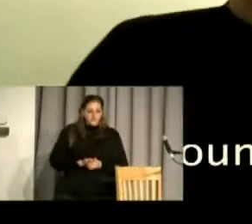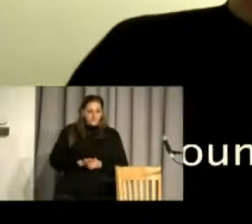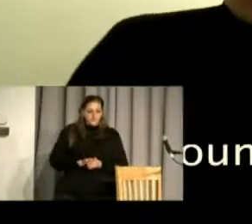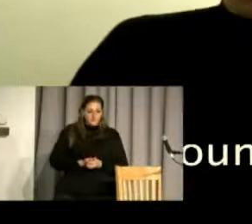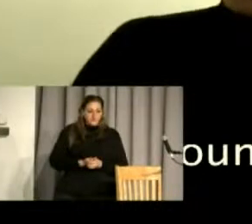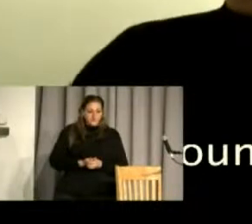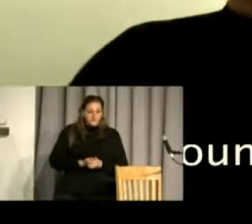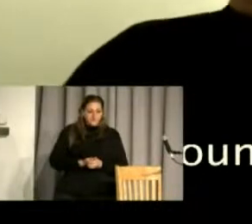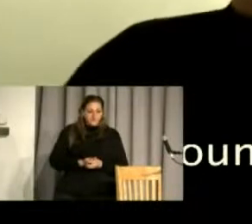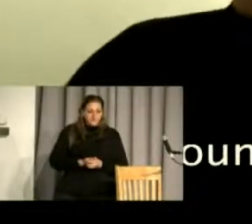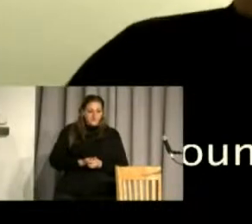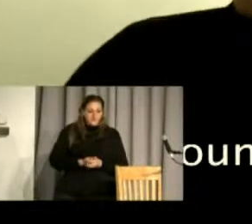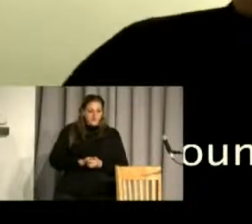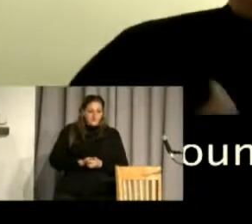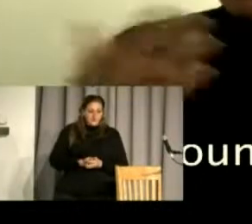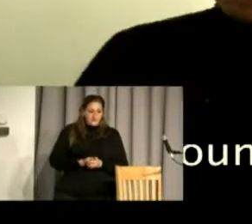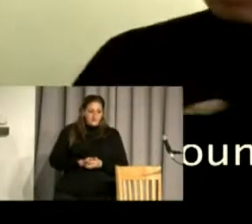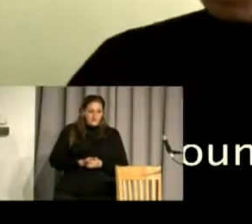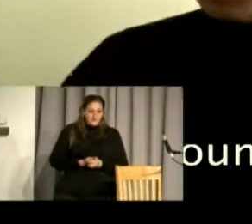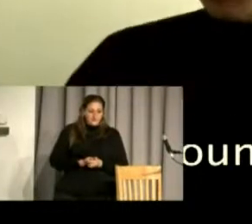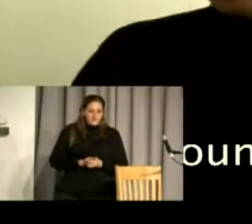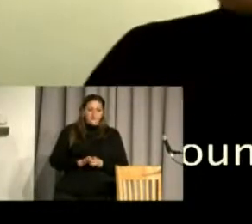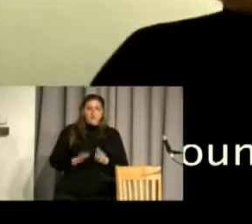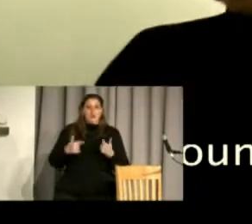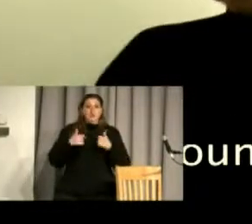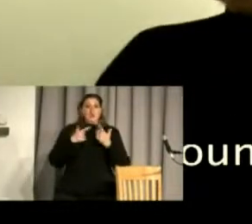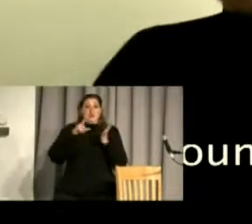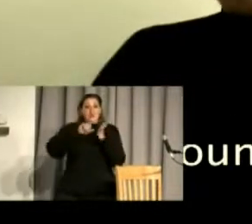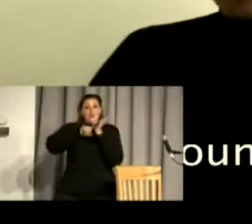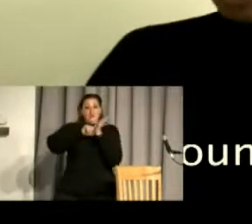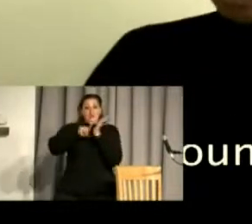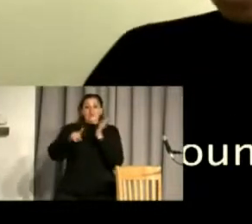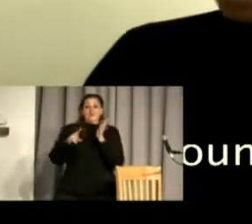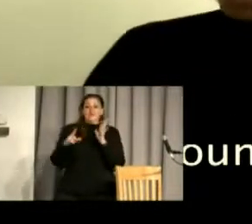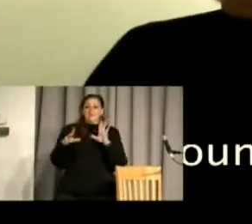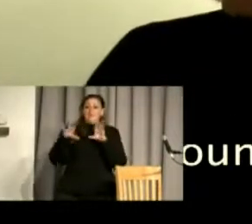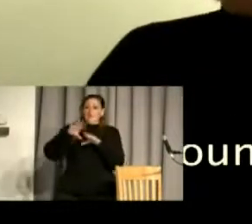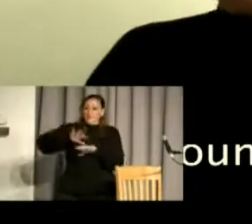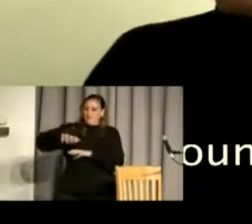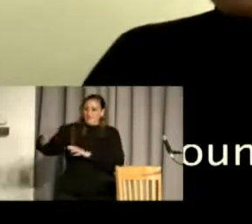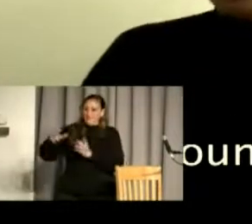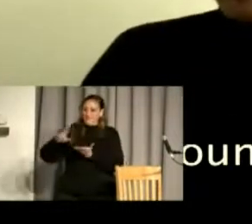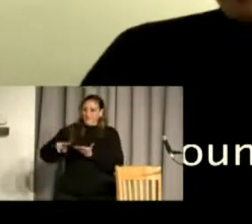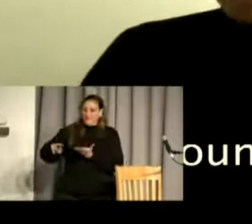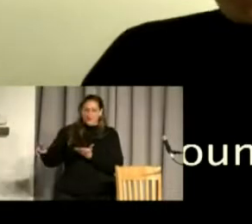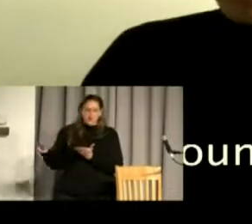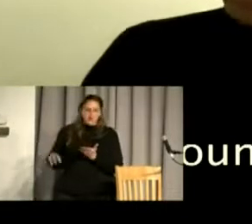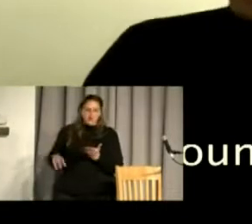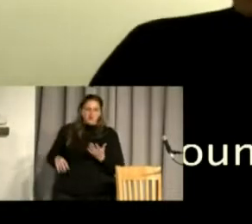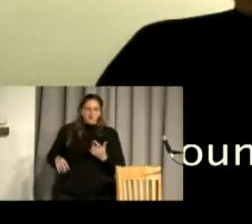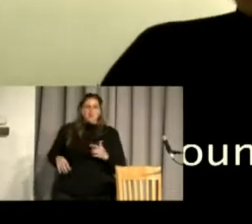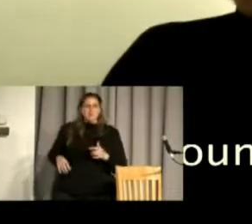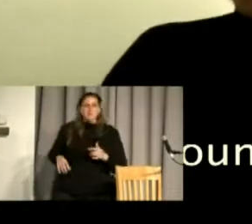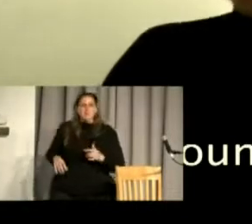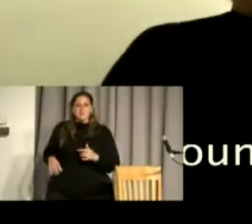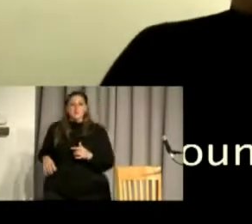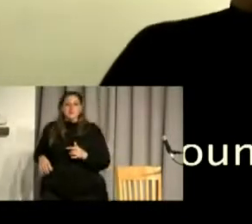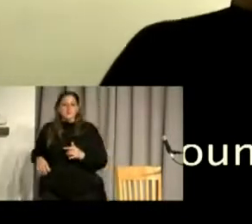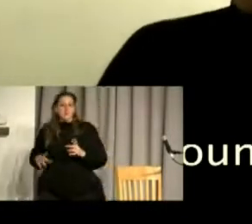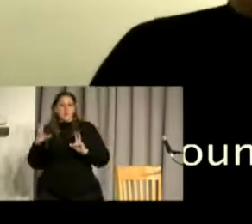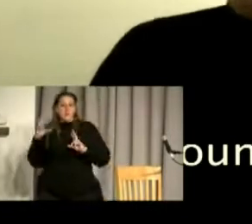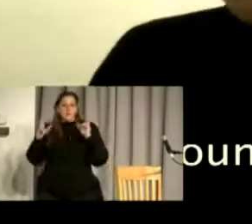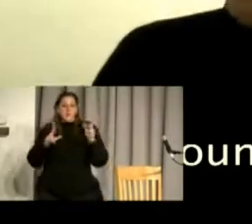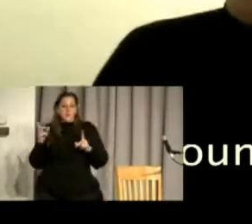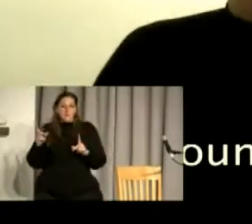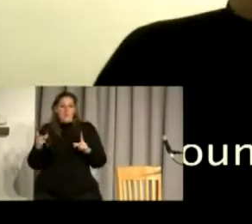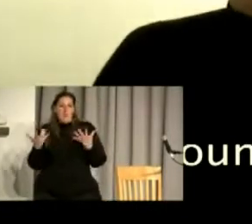So in addition to this research into cemeteries of historically enslaved people that have already